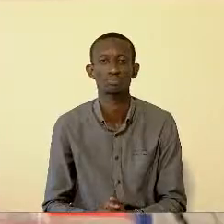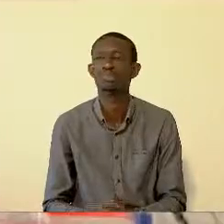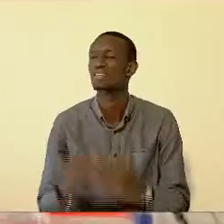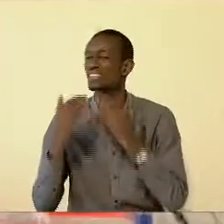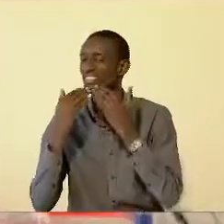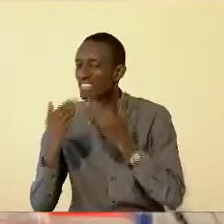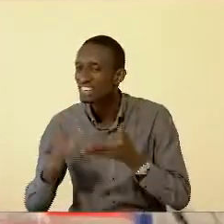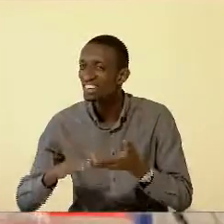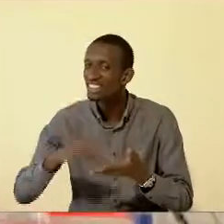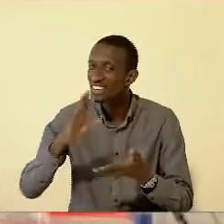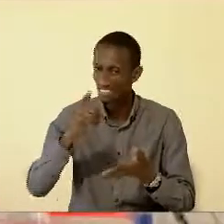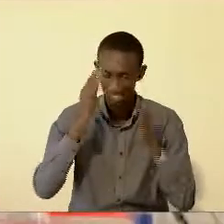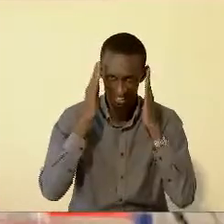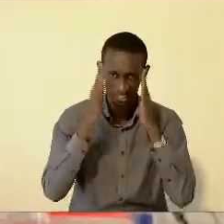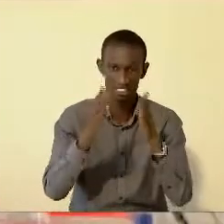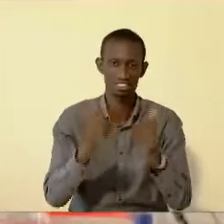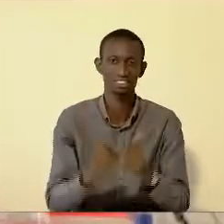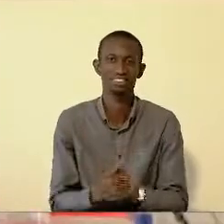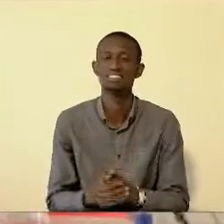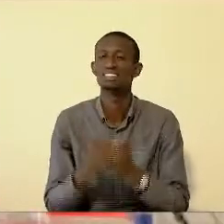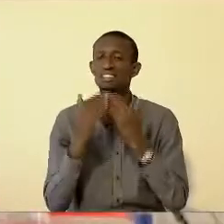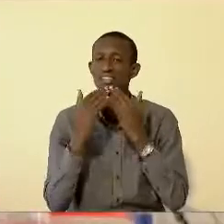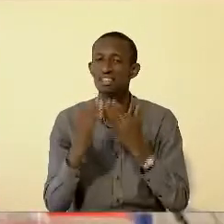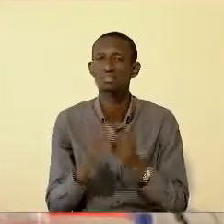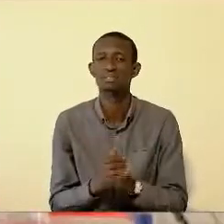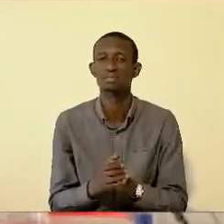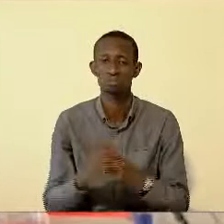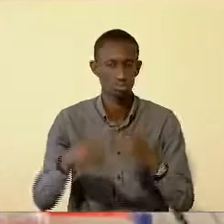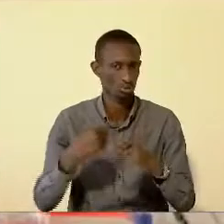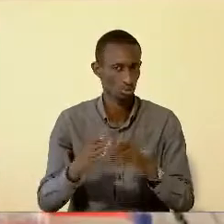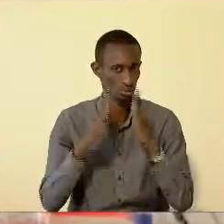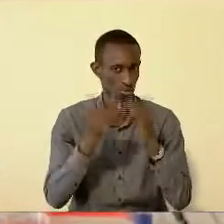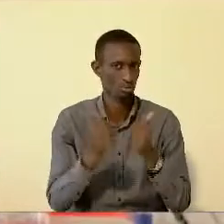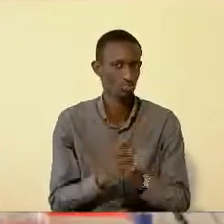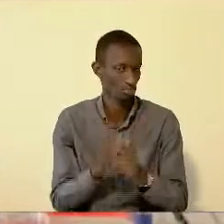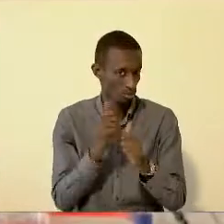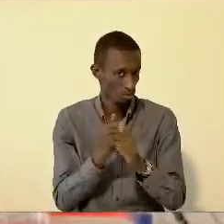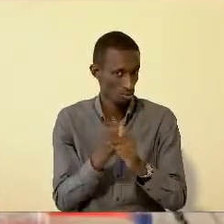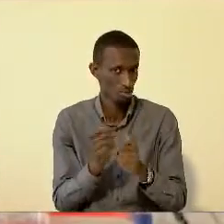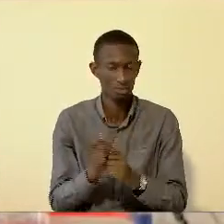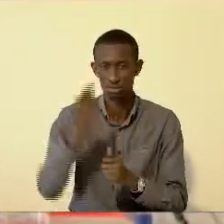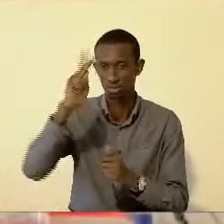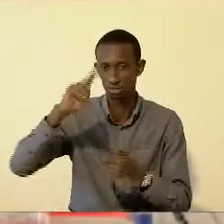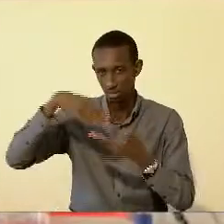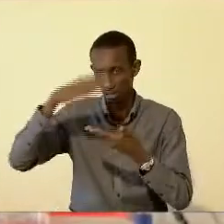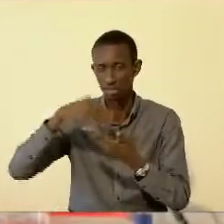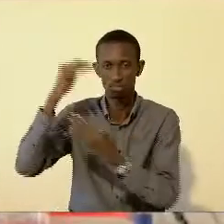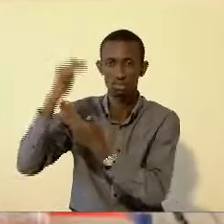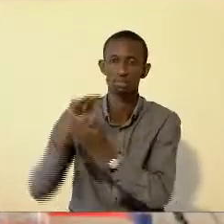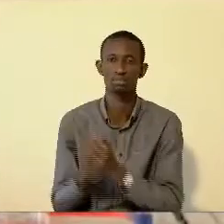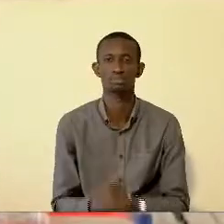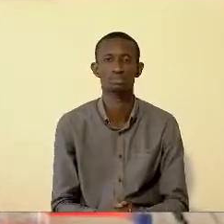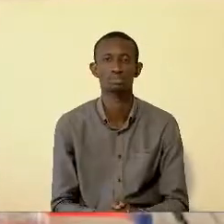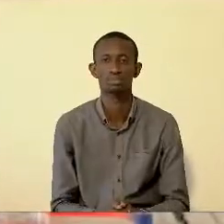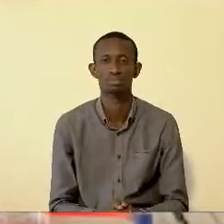Thank you very much for your attention. Thank you very much for always being there to follow these TV learning programs.